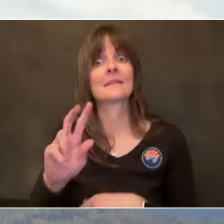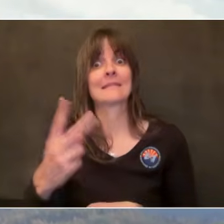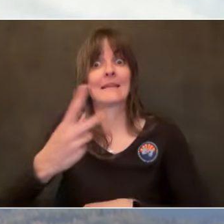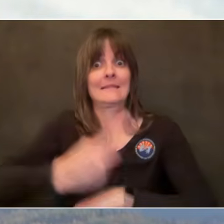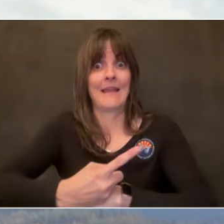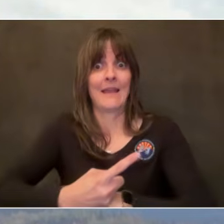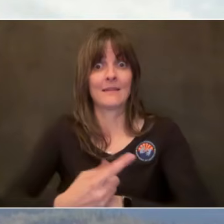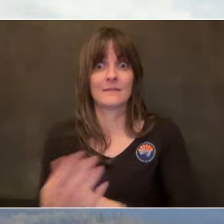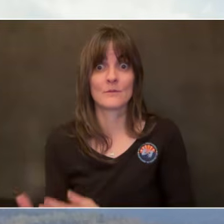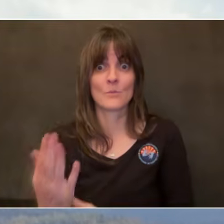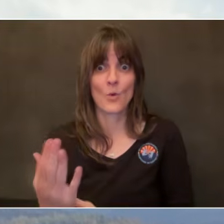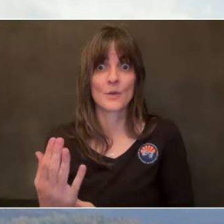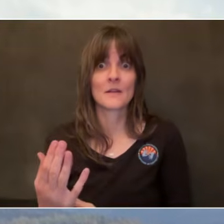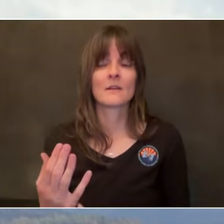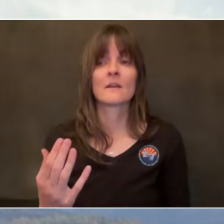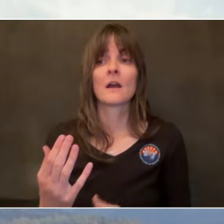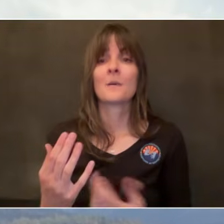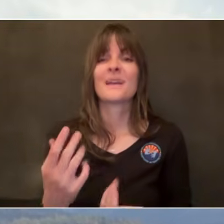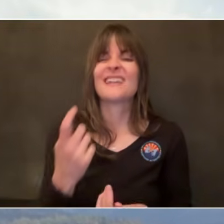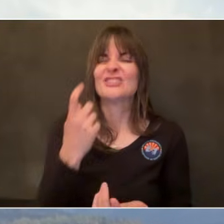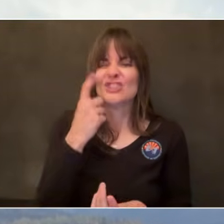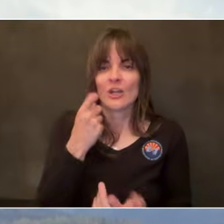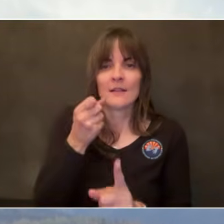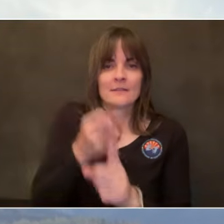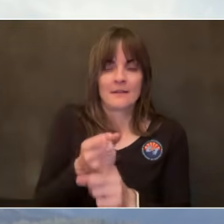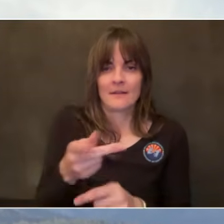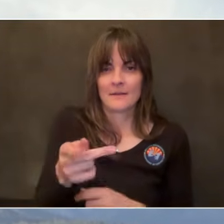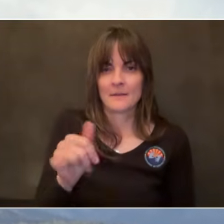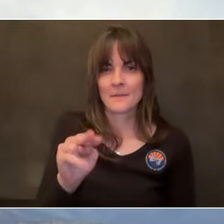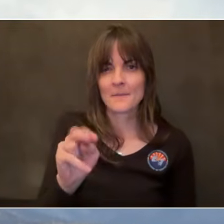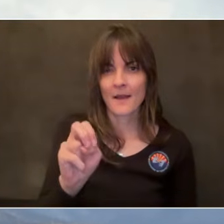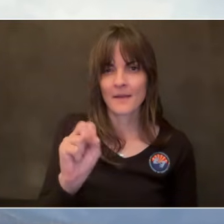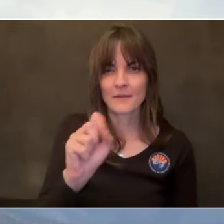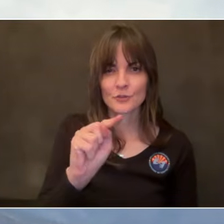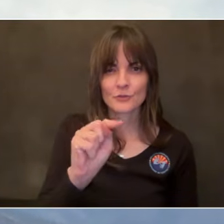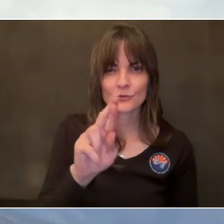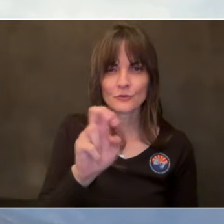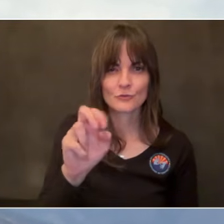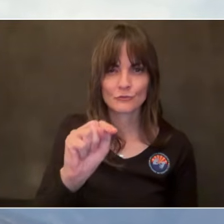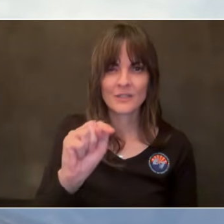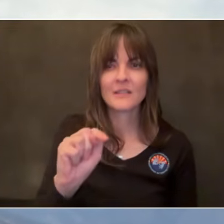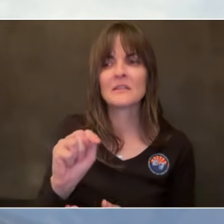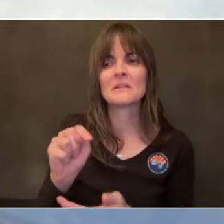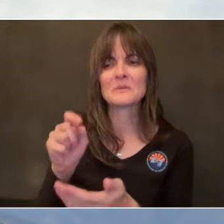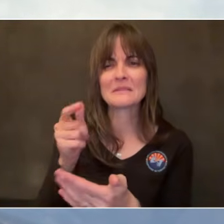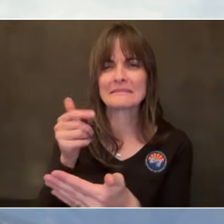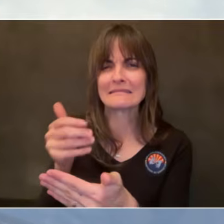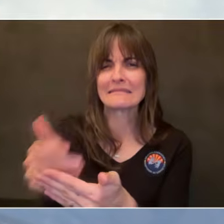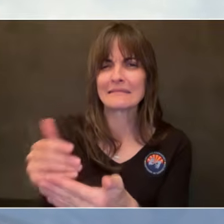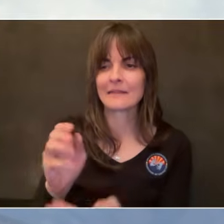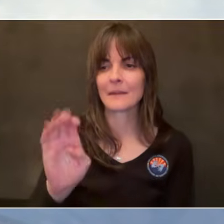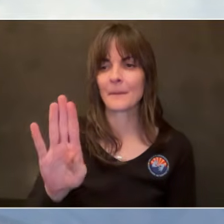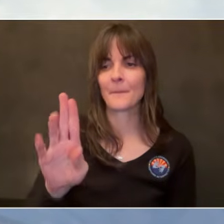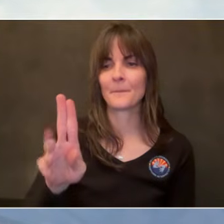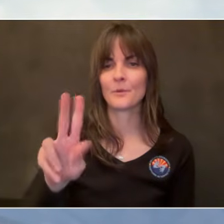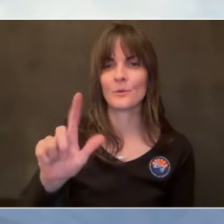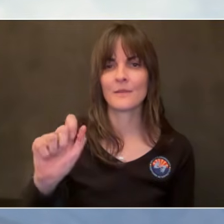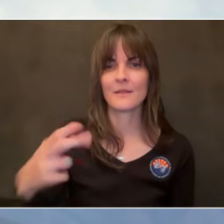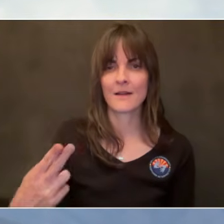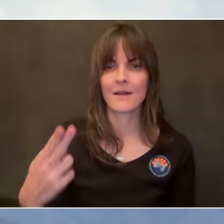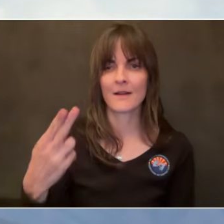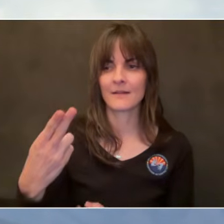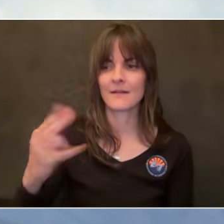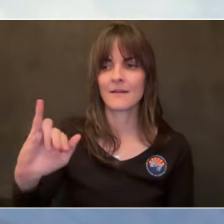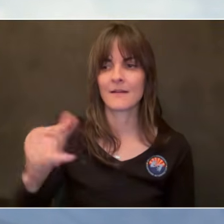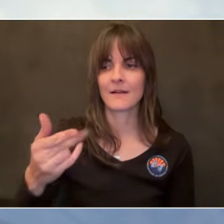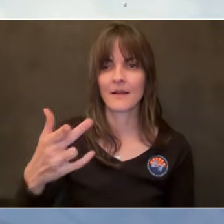when I got here, it just hit Pine Street. It was up in the Beulah Highlands, and it was just now kind of backing down into